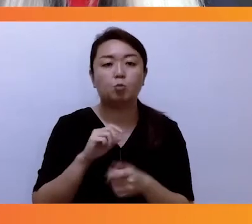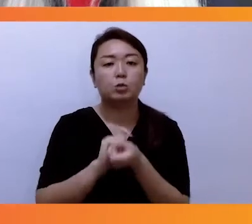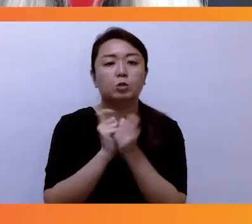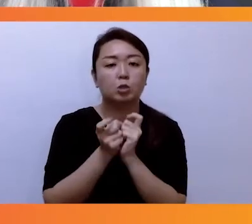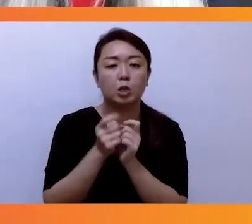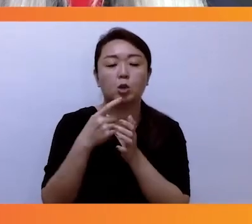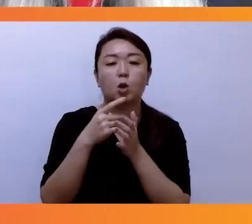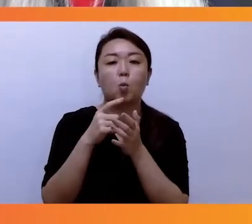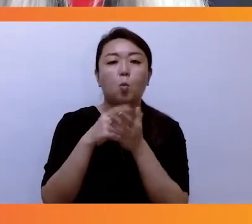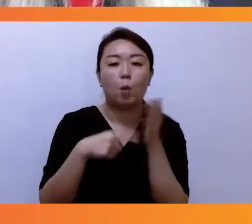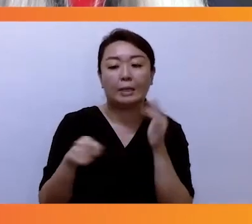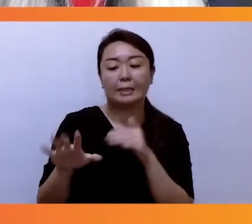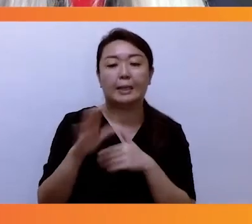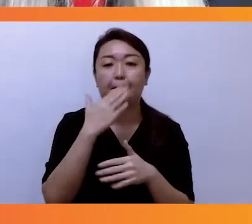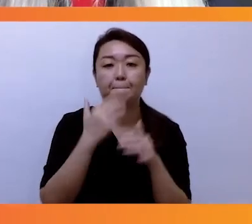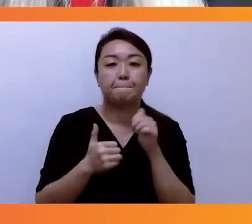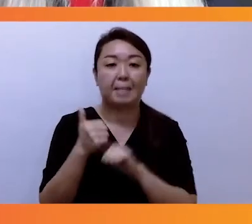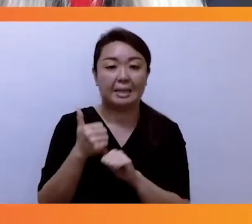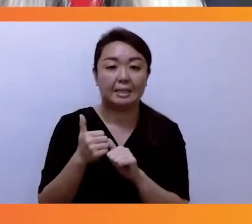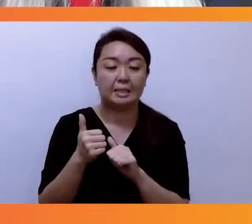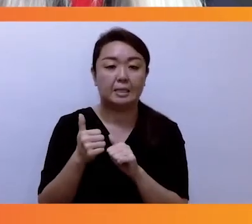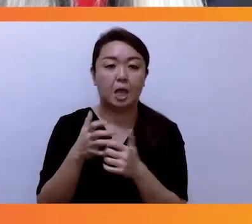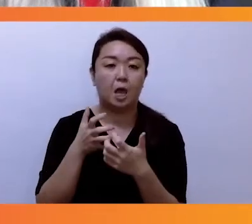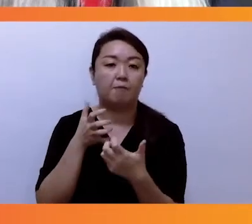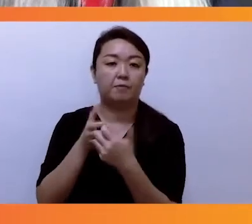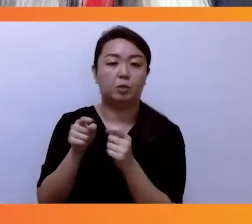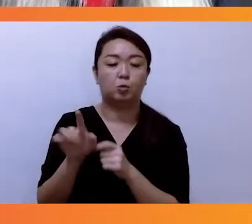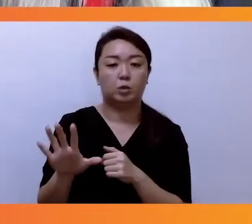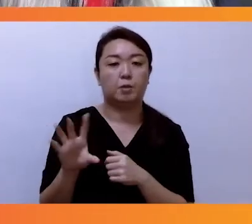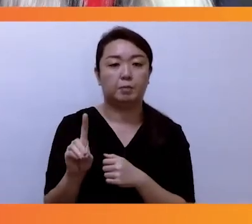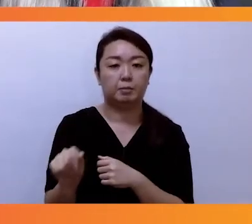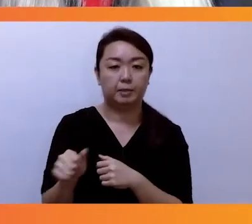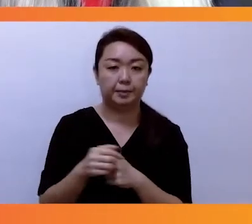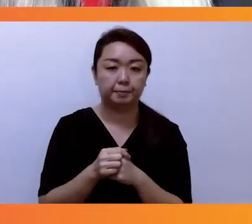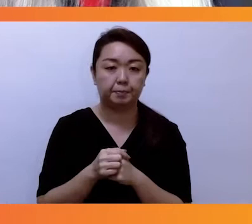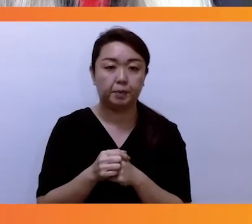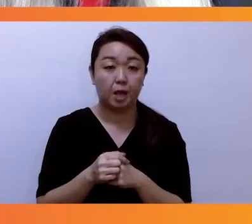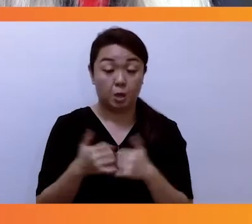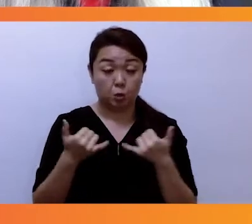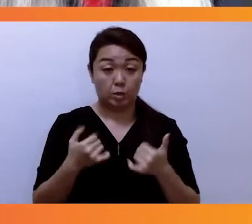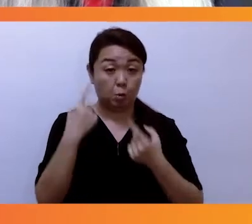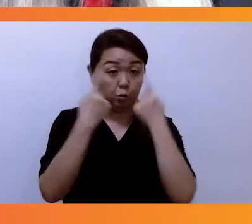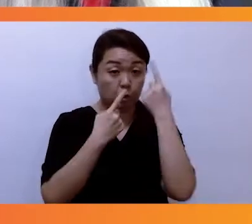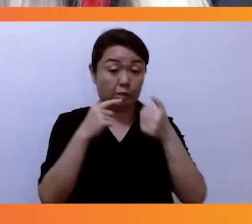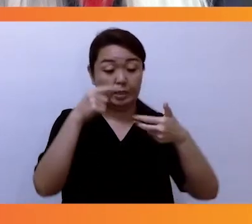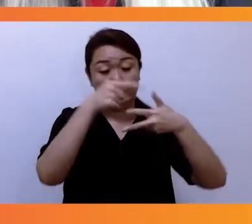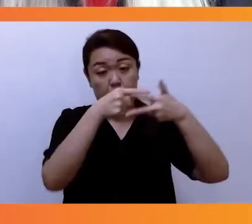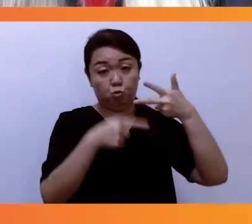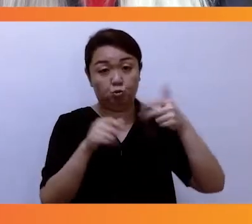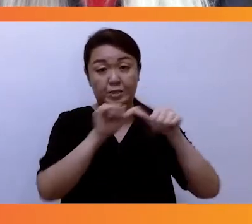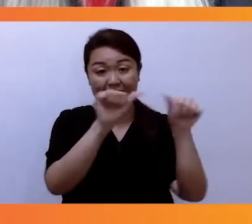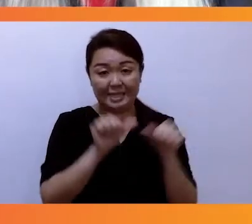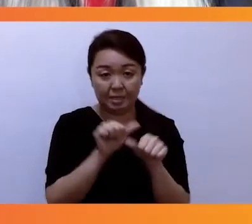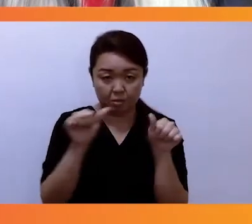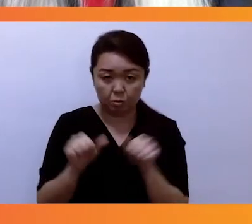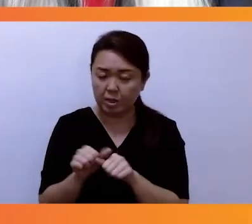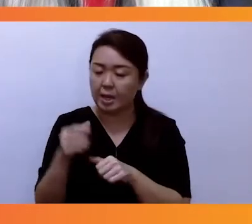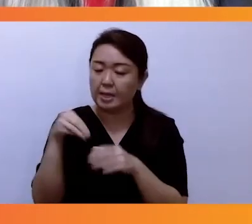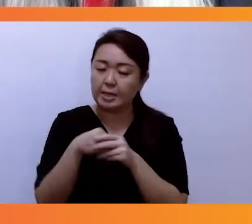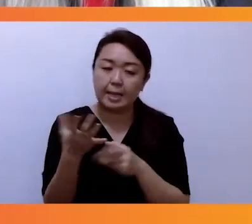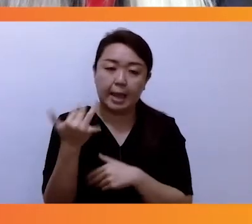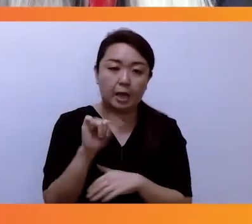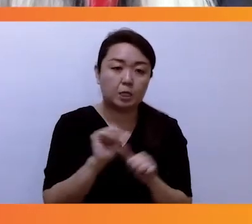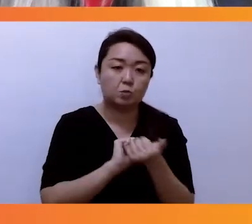and we need to adjust to what is their best according to their disability. So when we consider those three